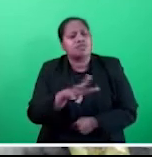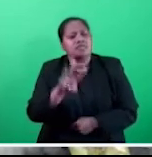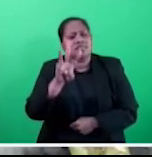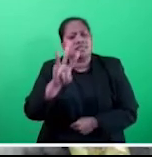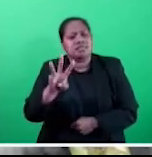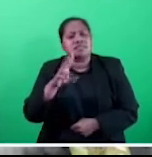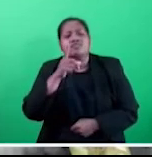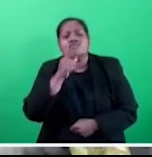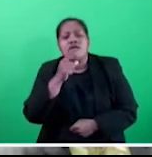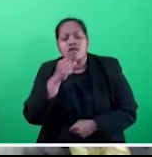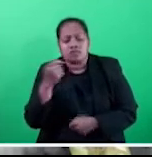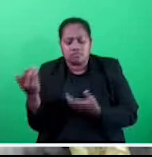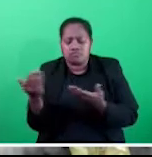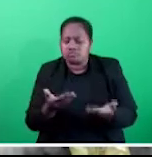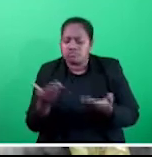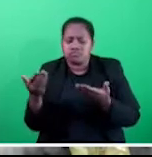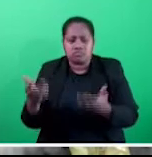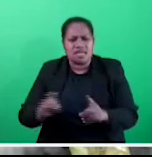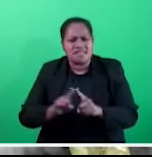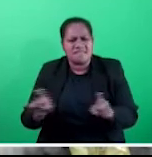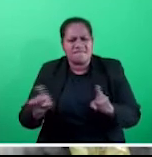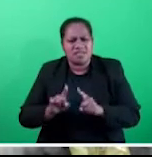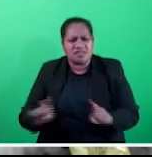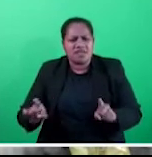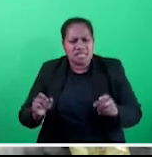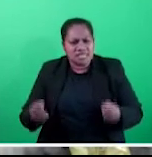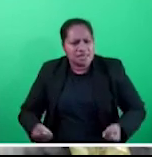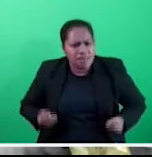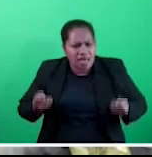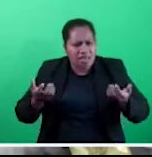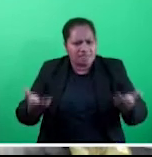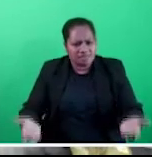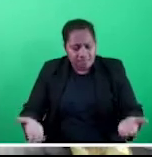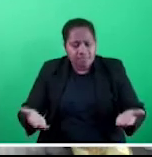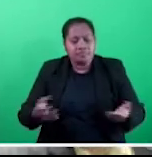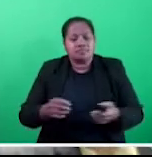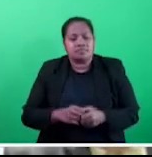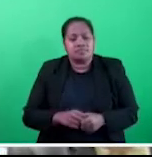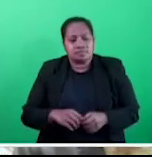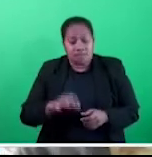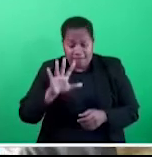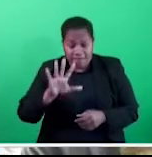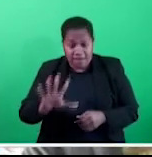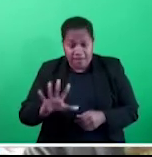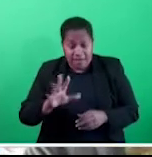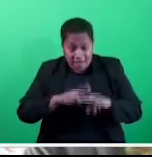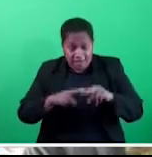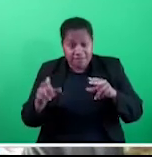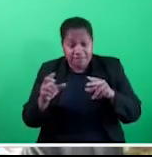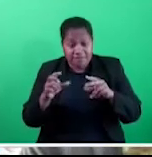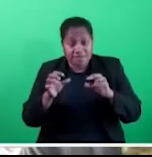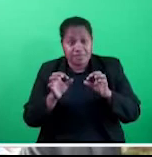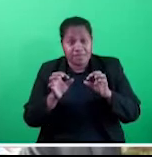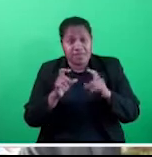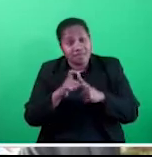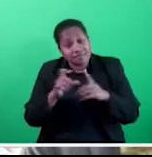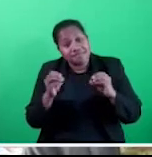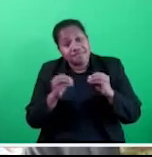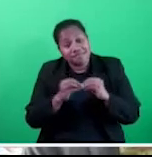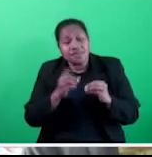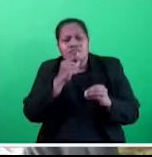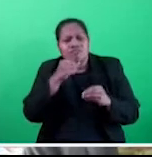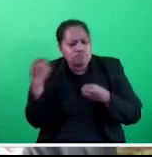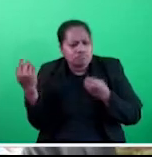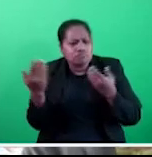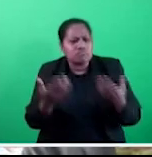different suppliers. And from this total, FDB provided 10 loans to 5 different suppliers. So we applaud FDB for the work that